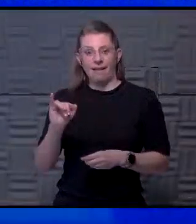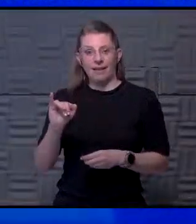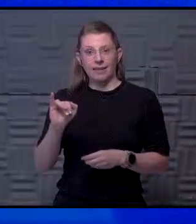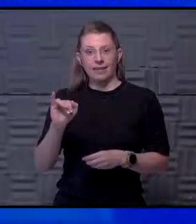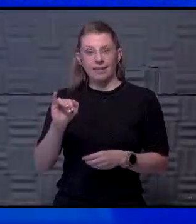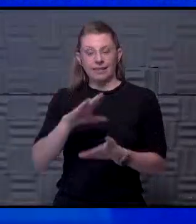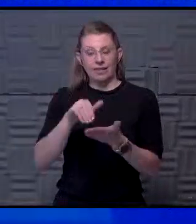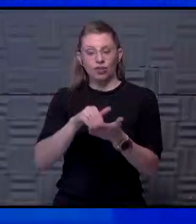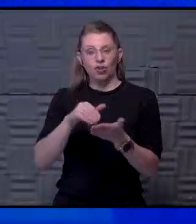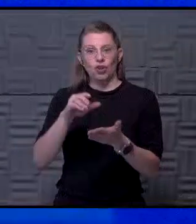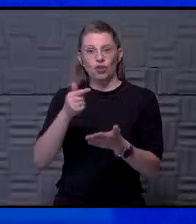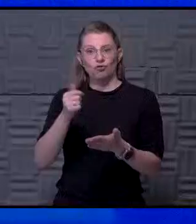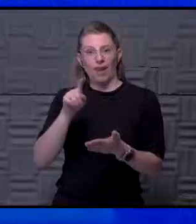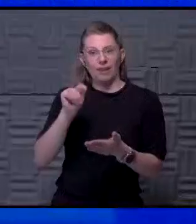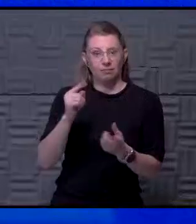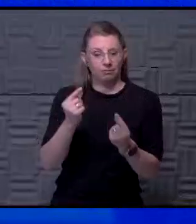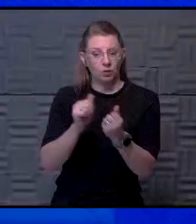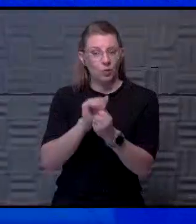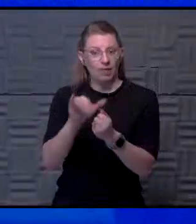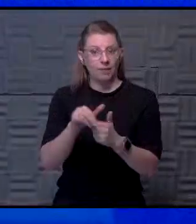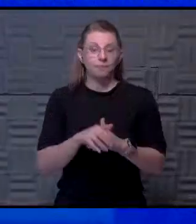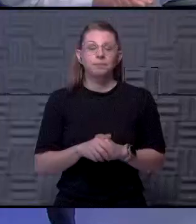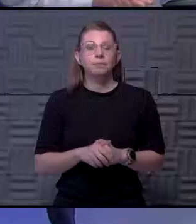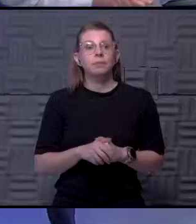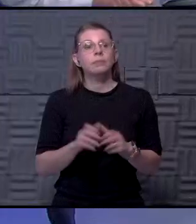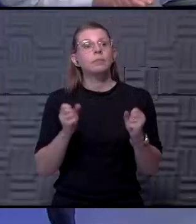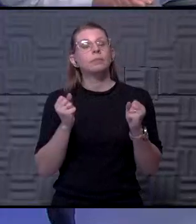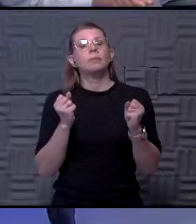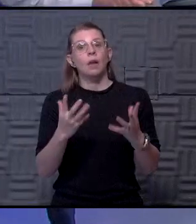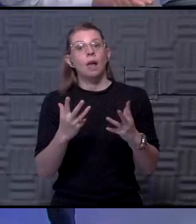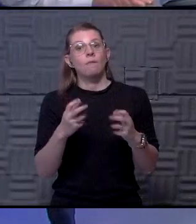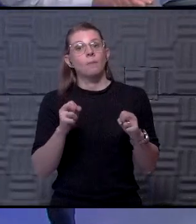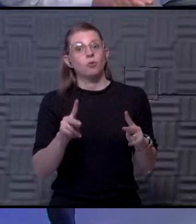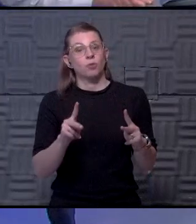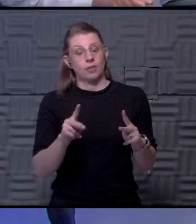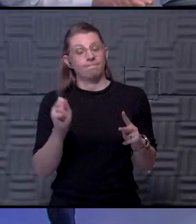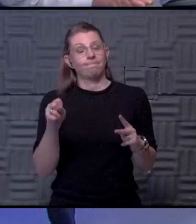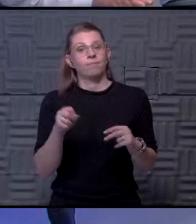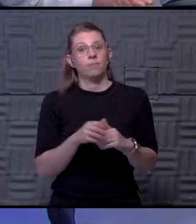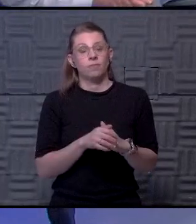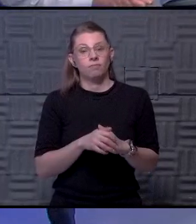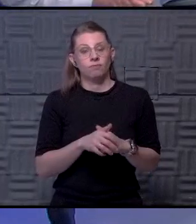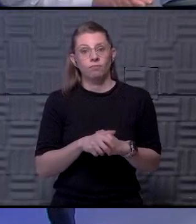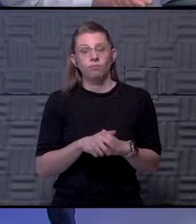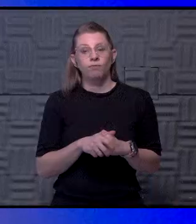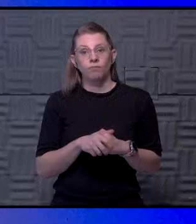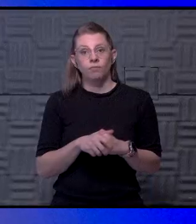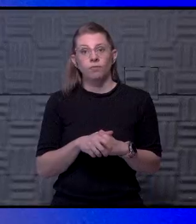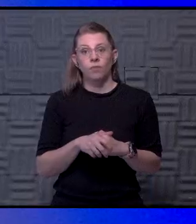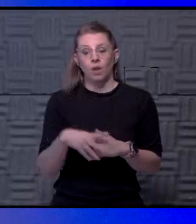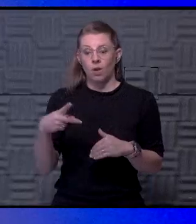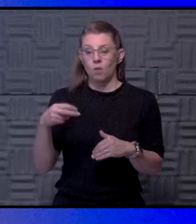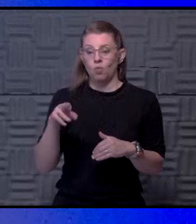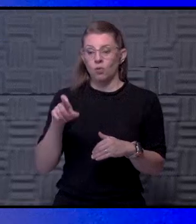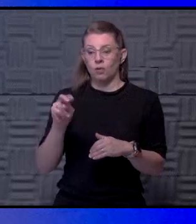with that? So I think, there's a lot of opportunity. Not only does obtaining a proton